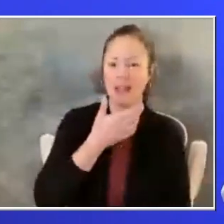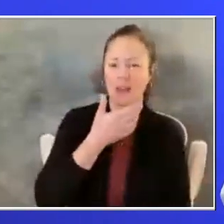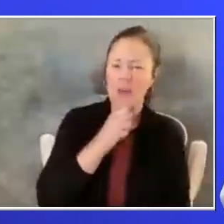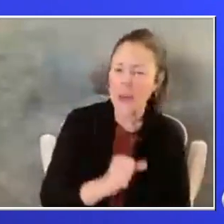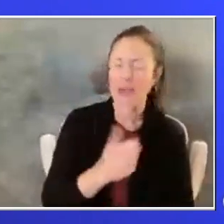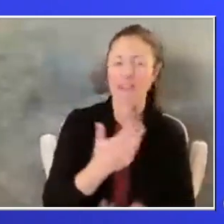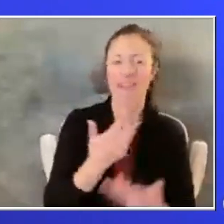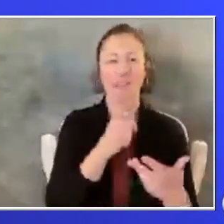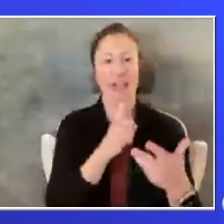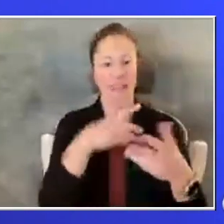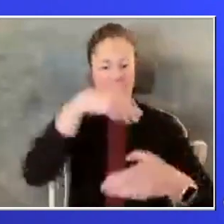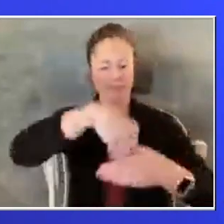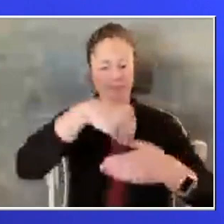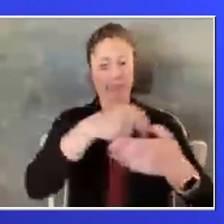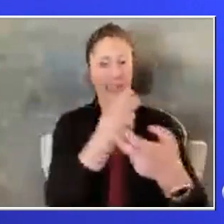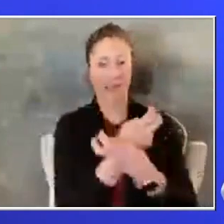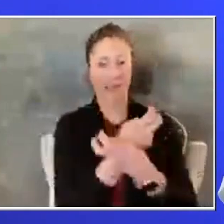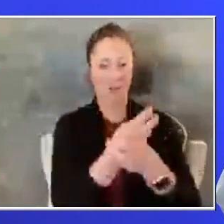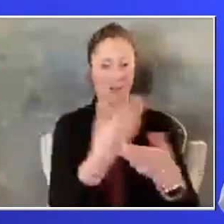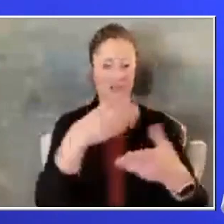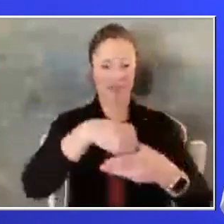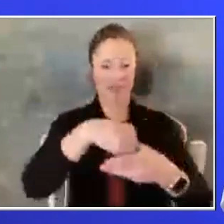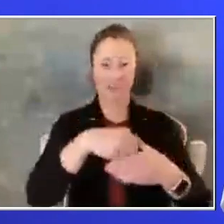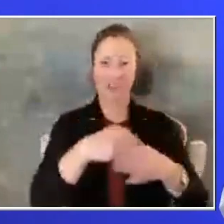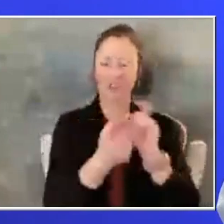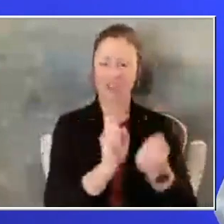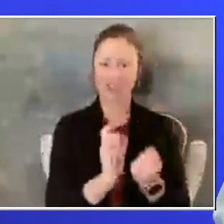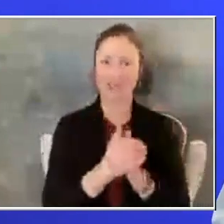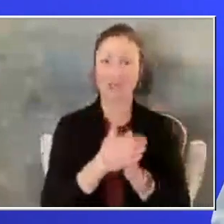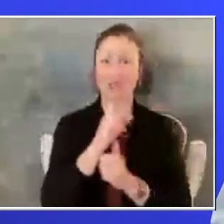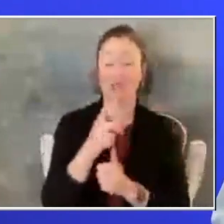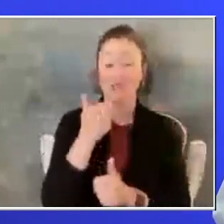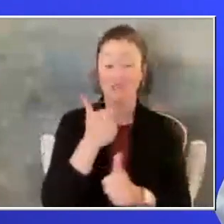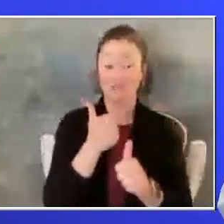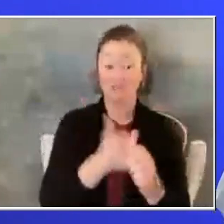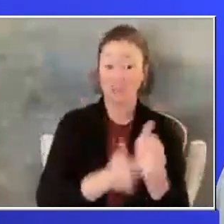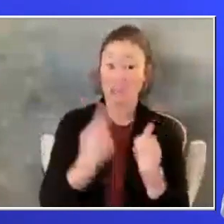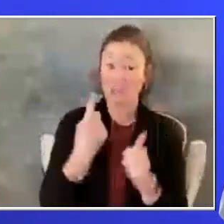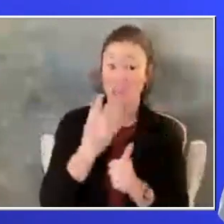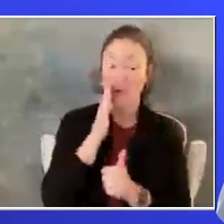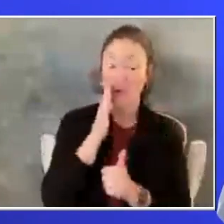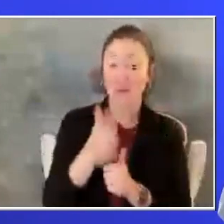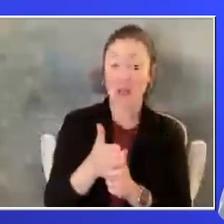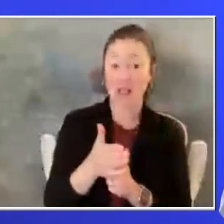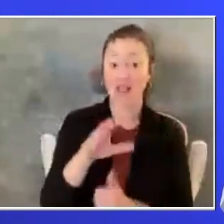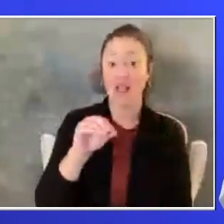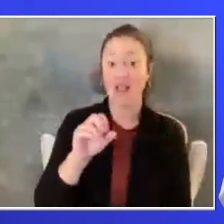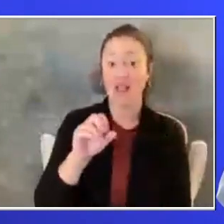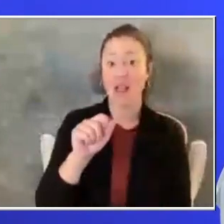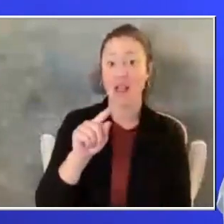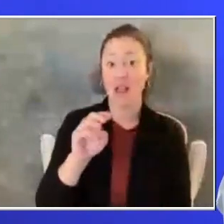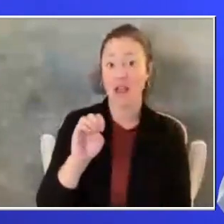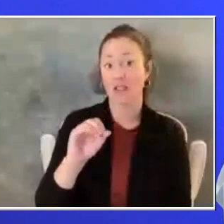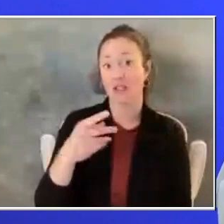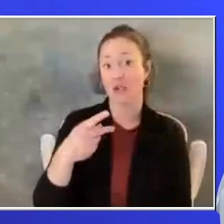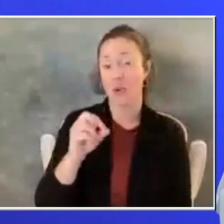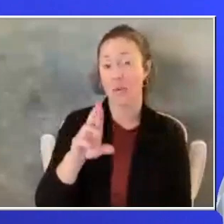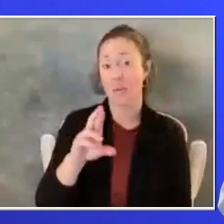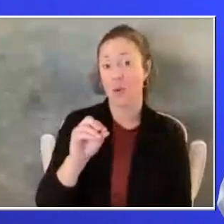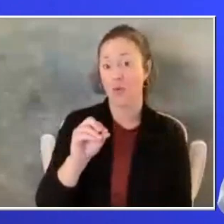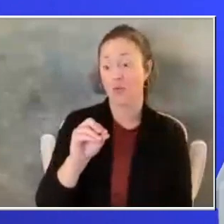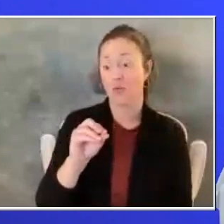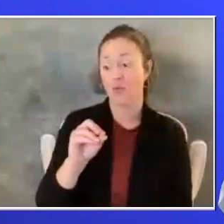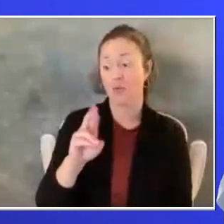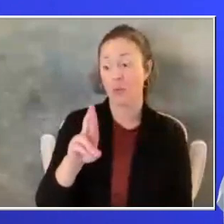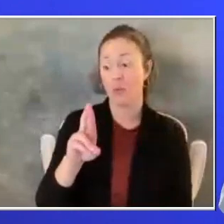bones changes, right? And so not everybody is going to get osteoporosis, not everybody is going to have issues with fractures and